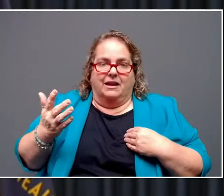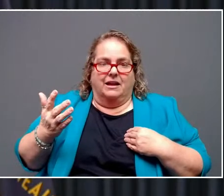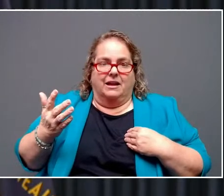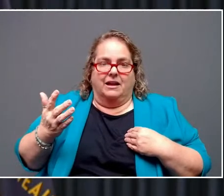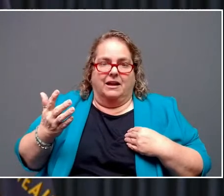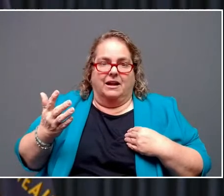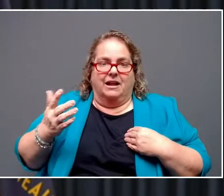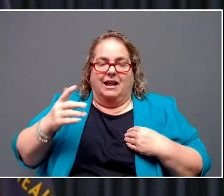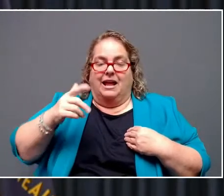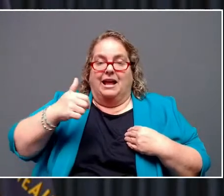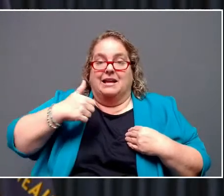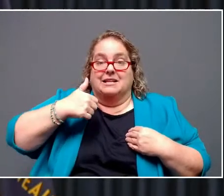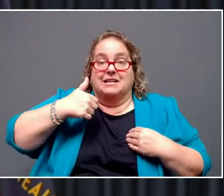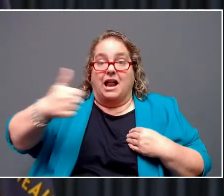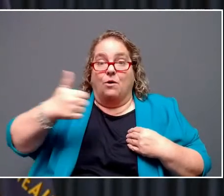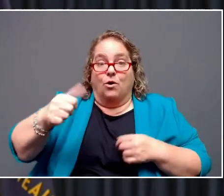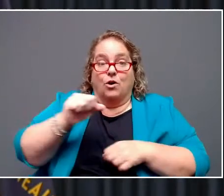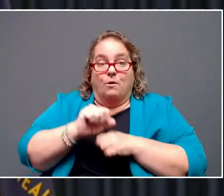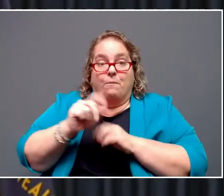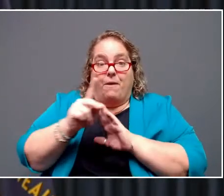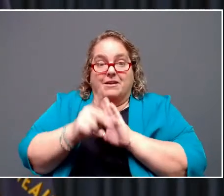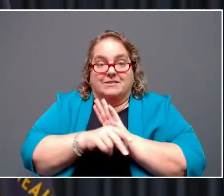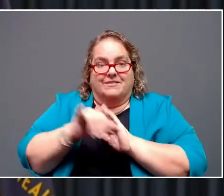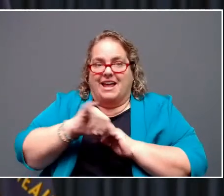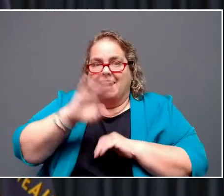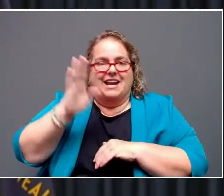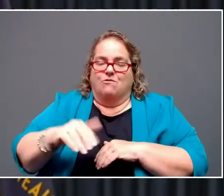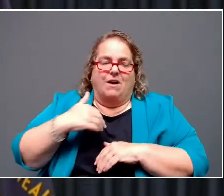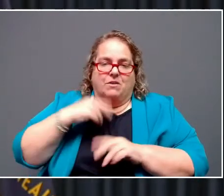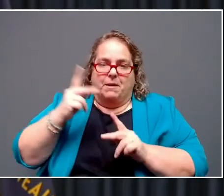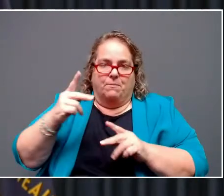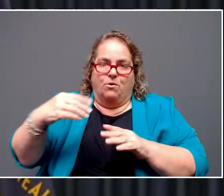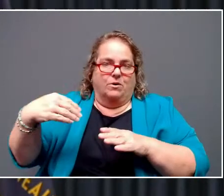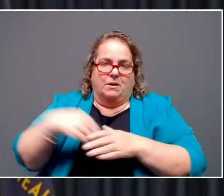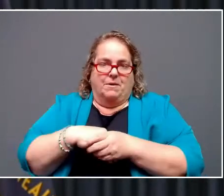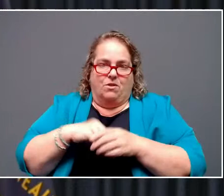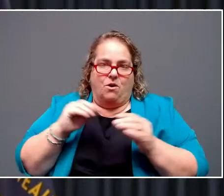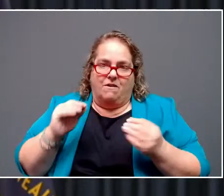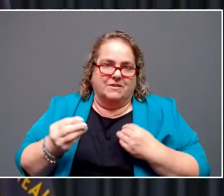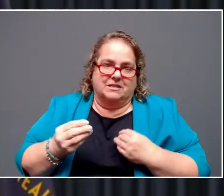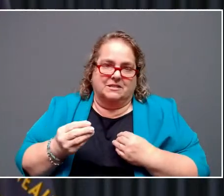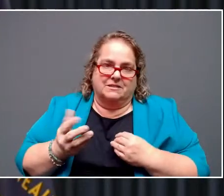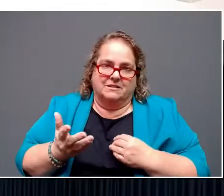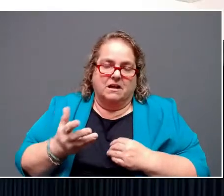teleworking policy that never had people coming in. Austin Horn.